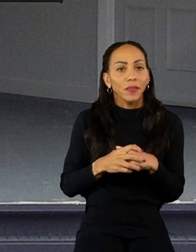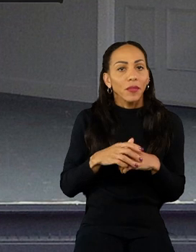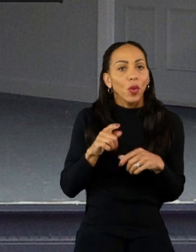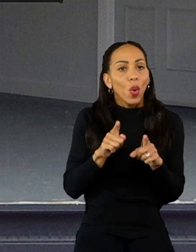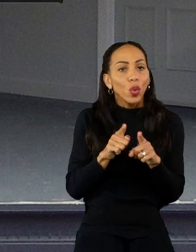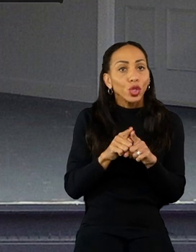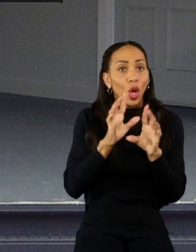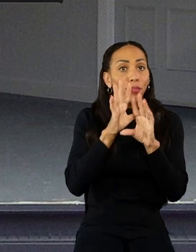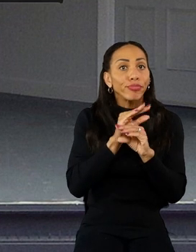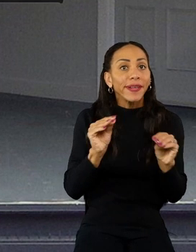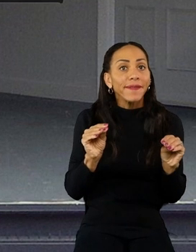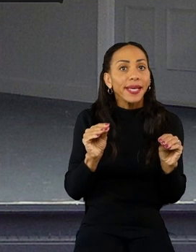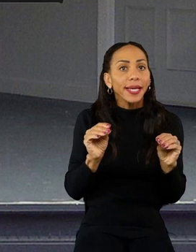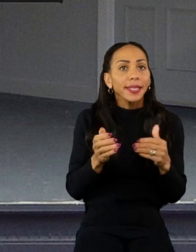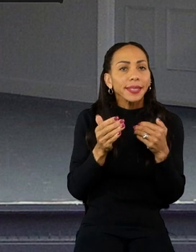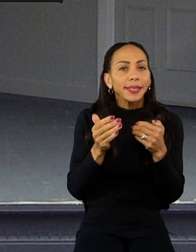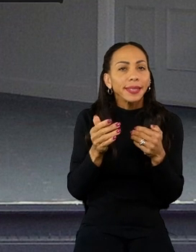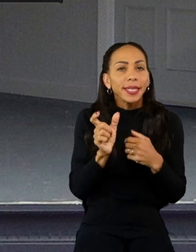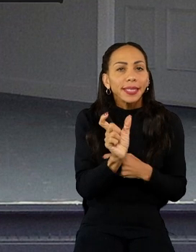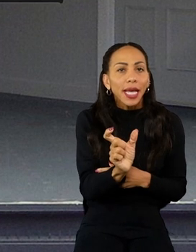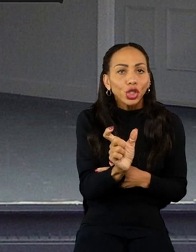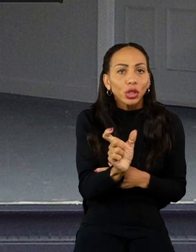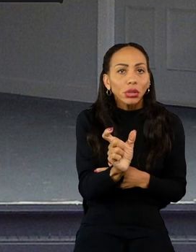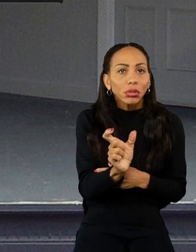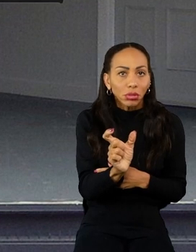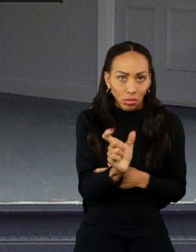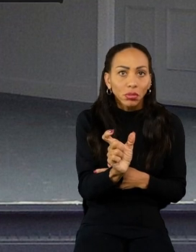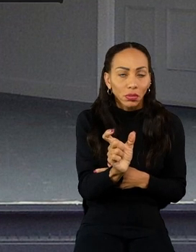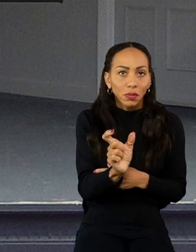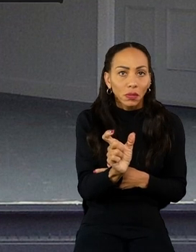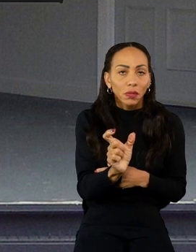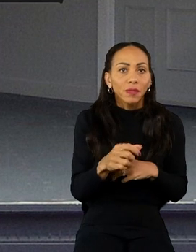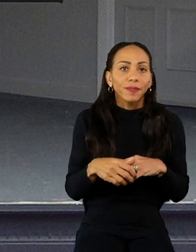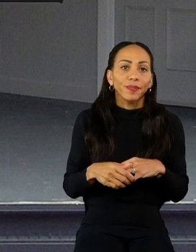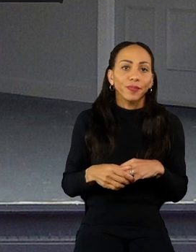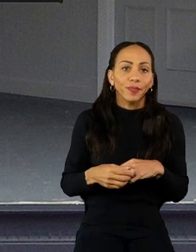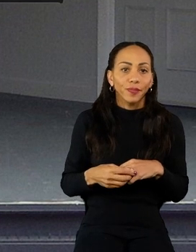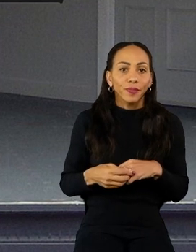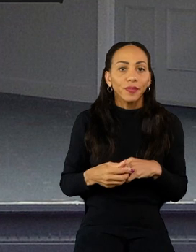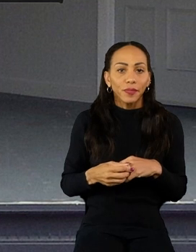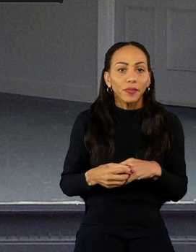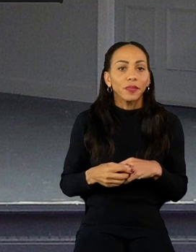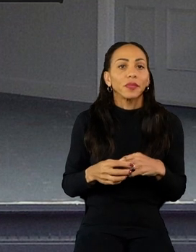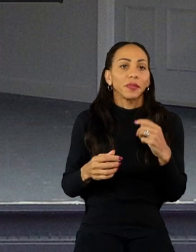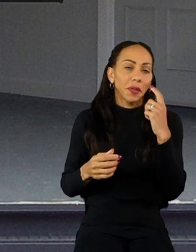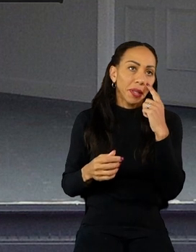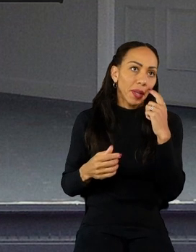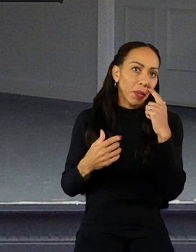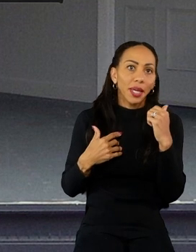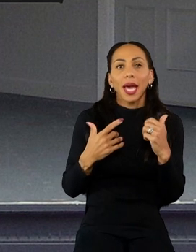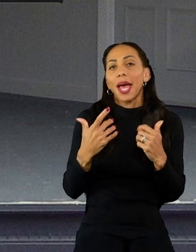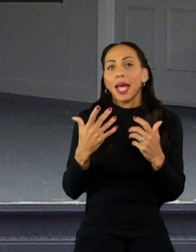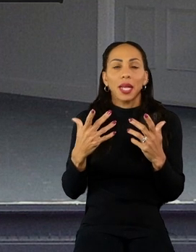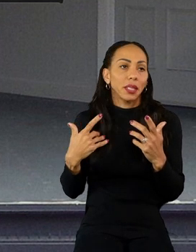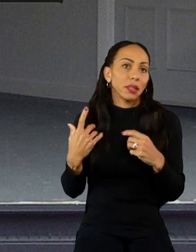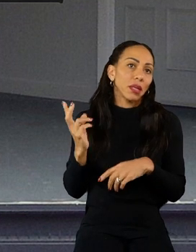also identify those that briefing session, to sort of go out to announce